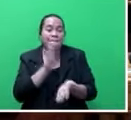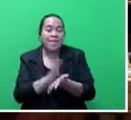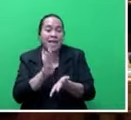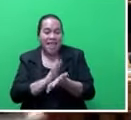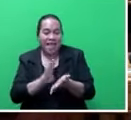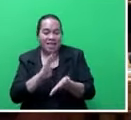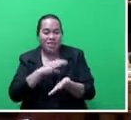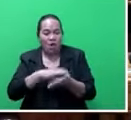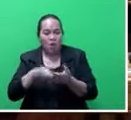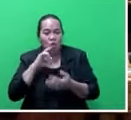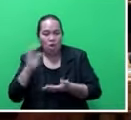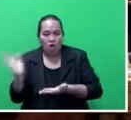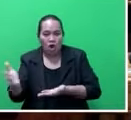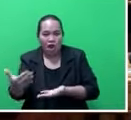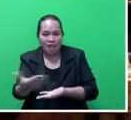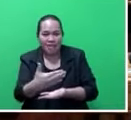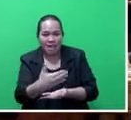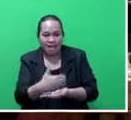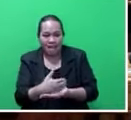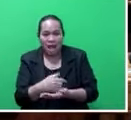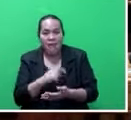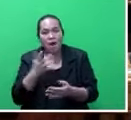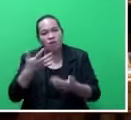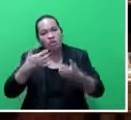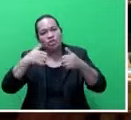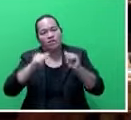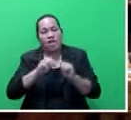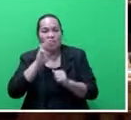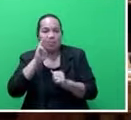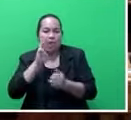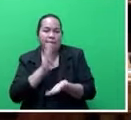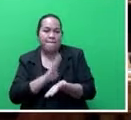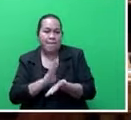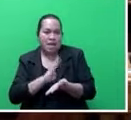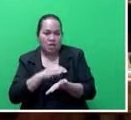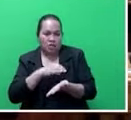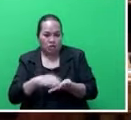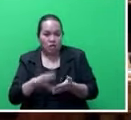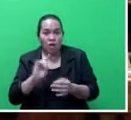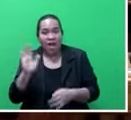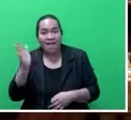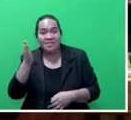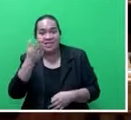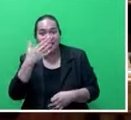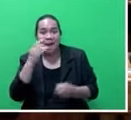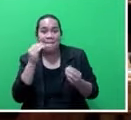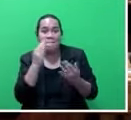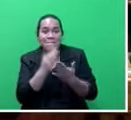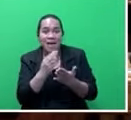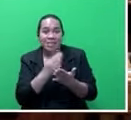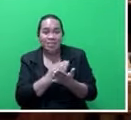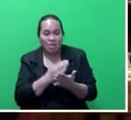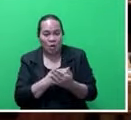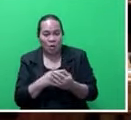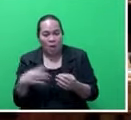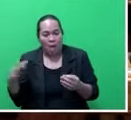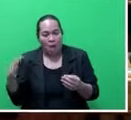revenue, and they only achieved 3 billion. And as a result, during the budget year of that time, we were cutting